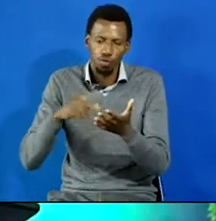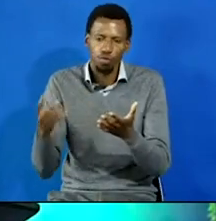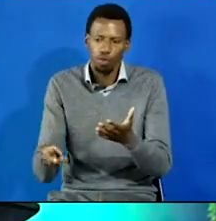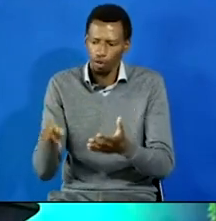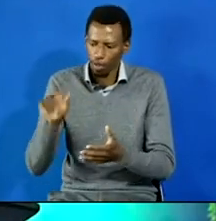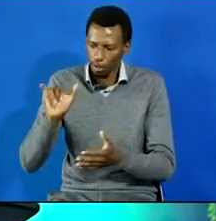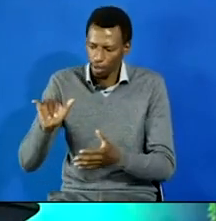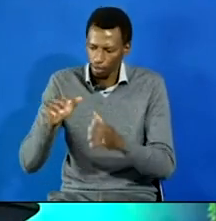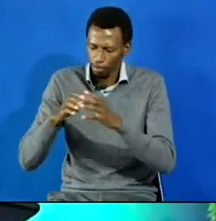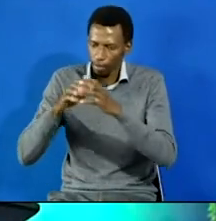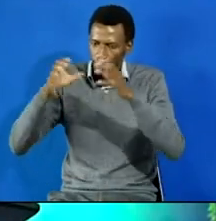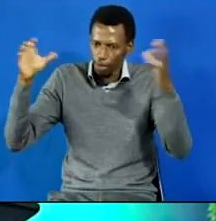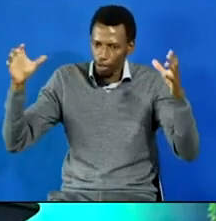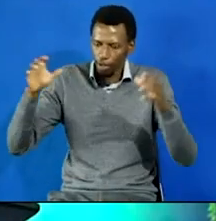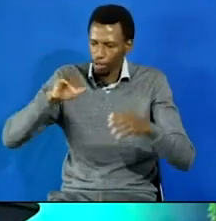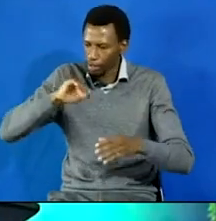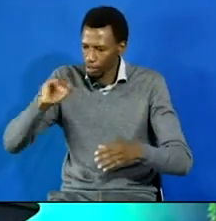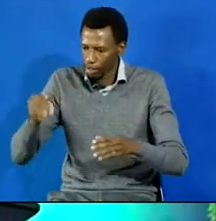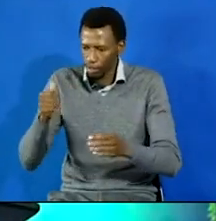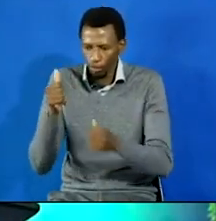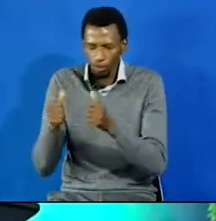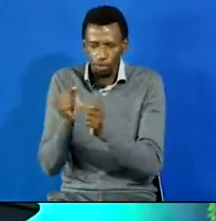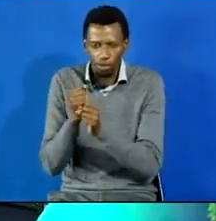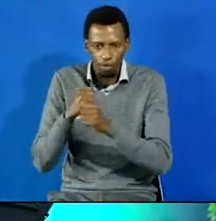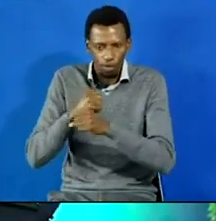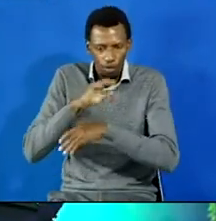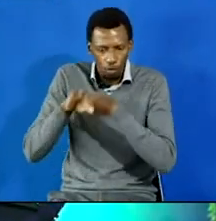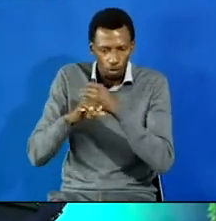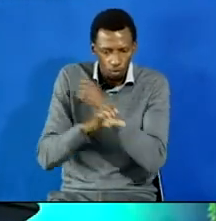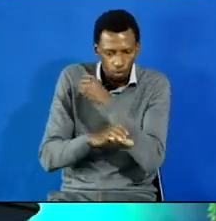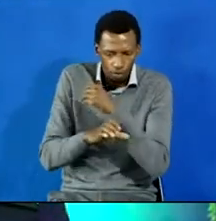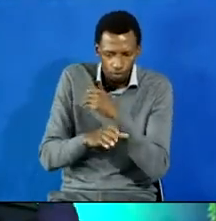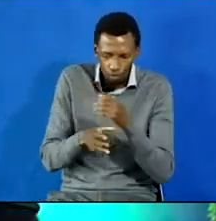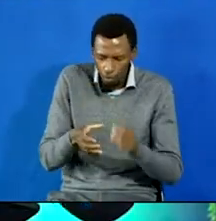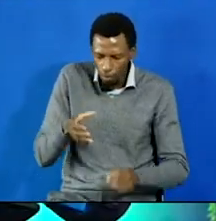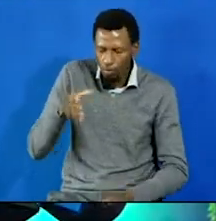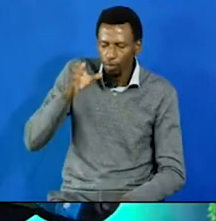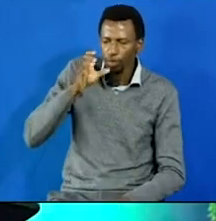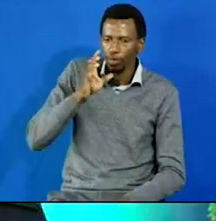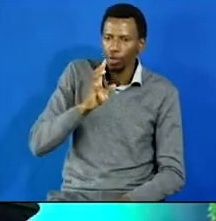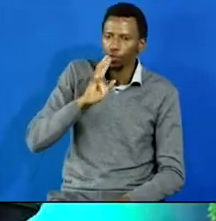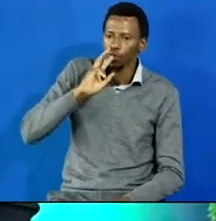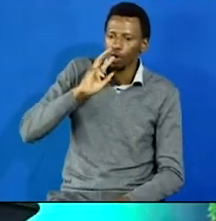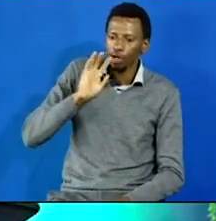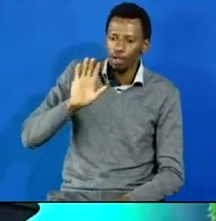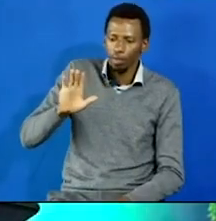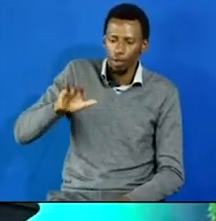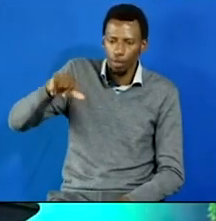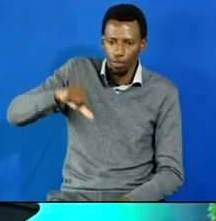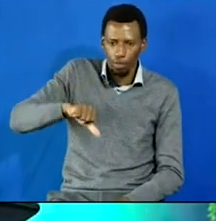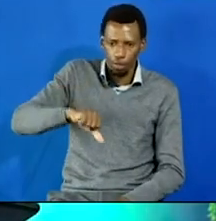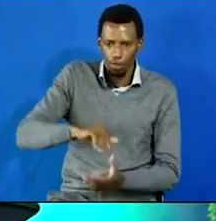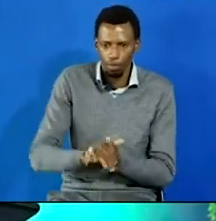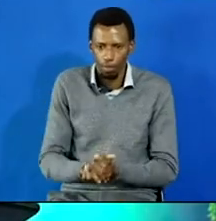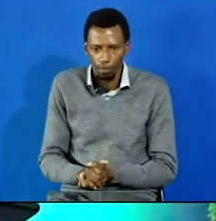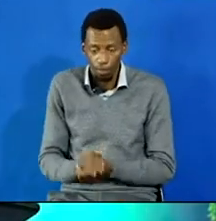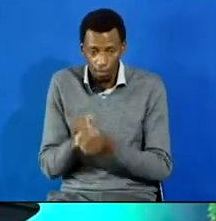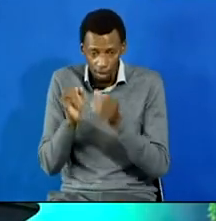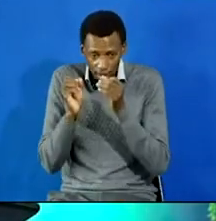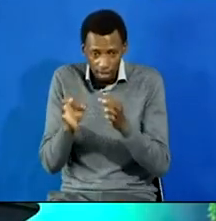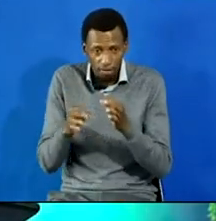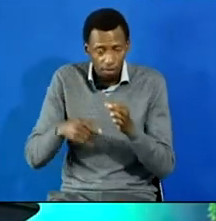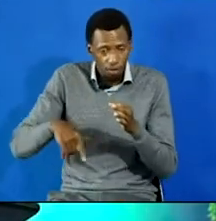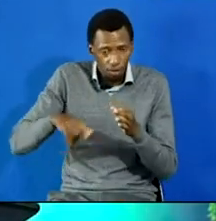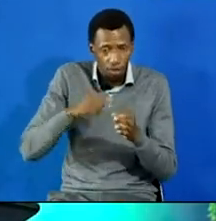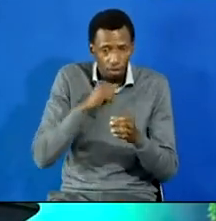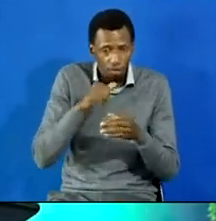to drink the wine of our fornication. Eve we are not to stand according